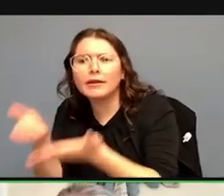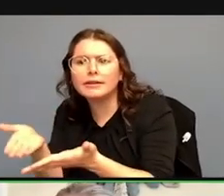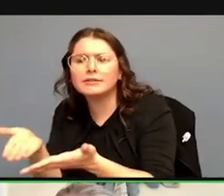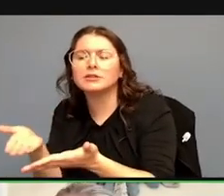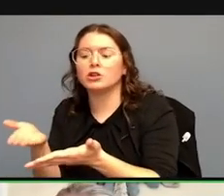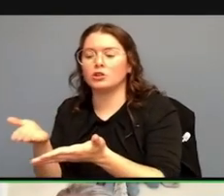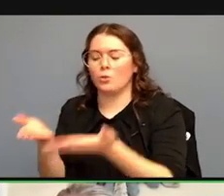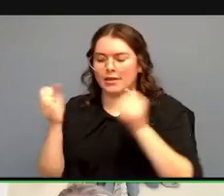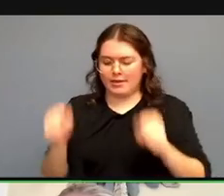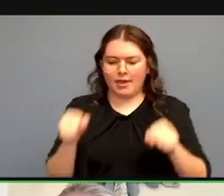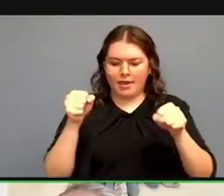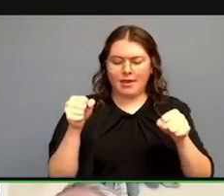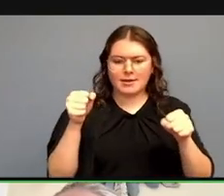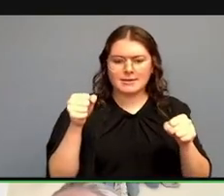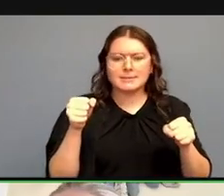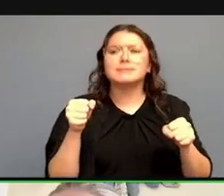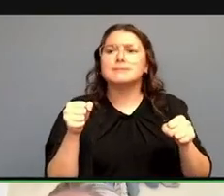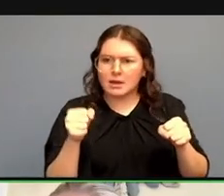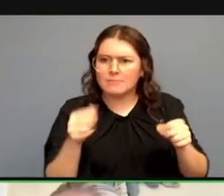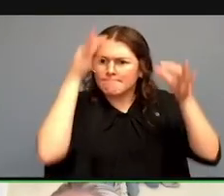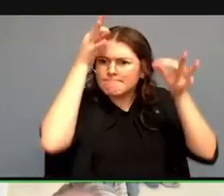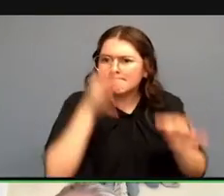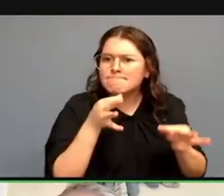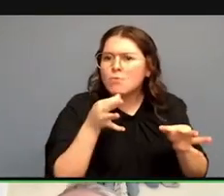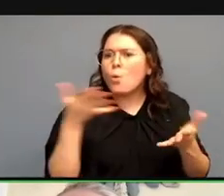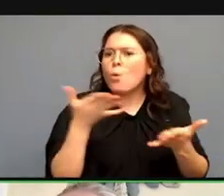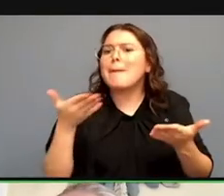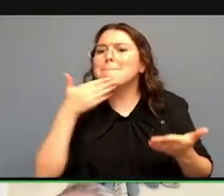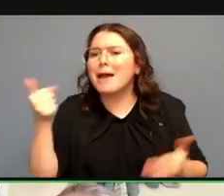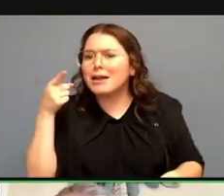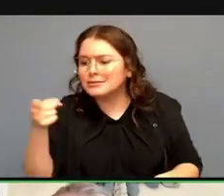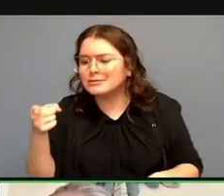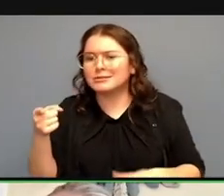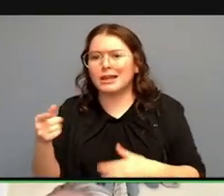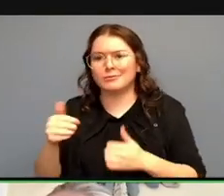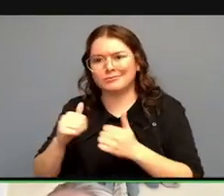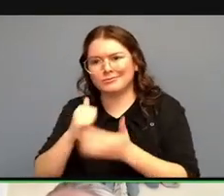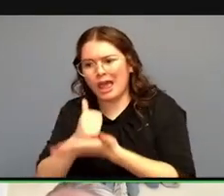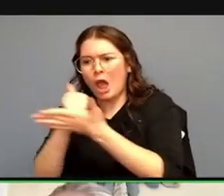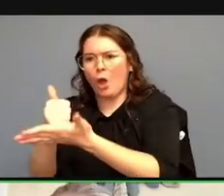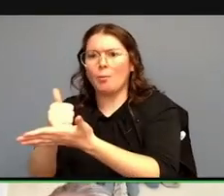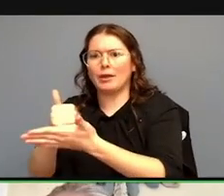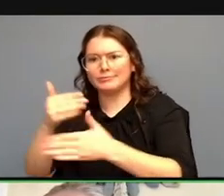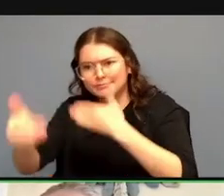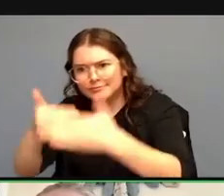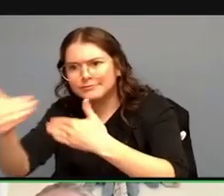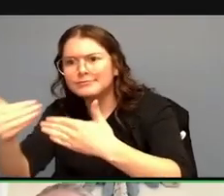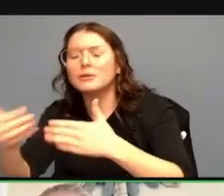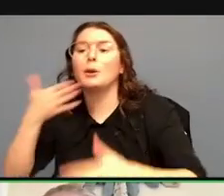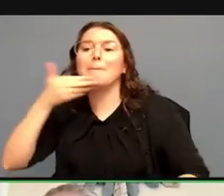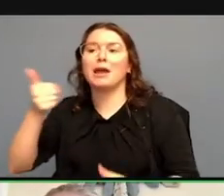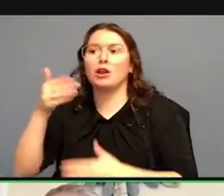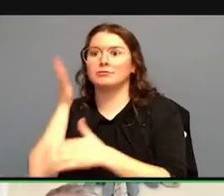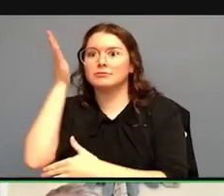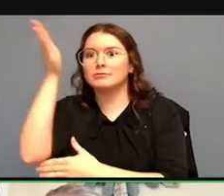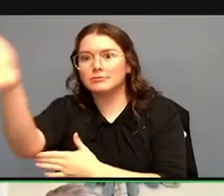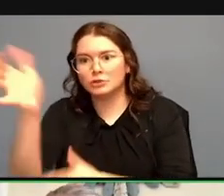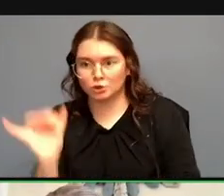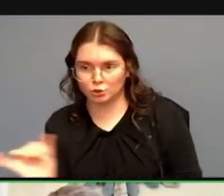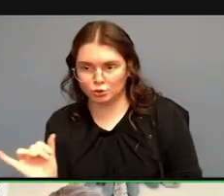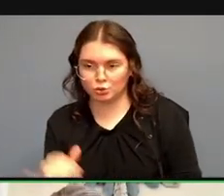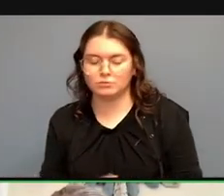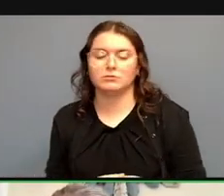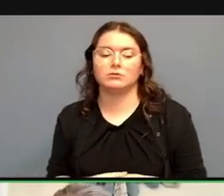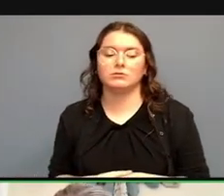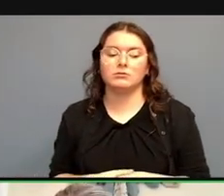informed decision about how to help Johnny move forward and do better in the future. And